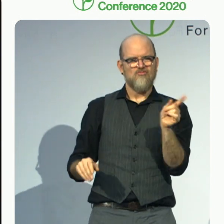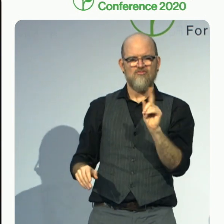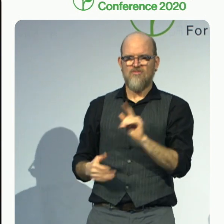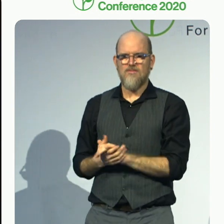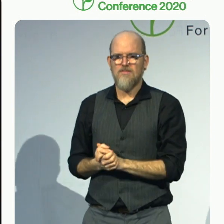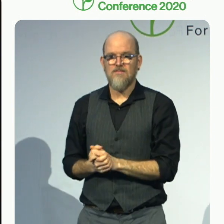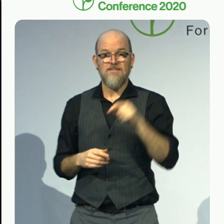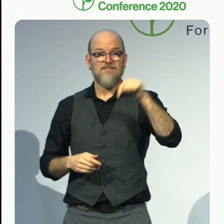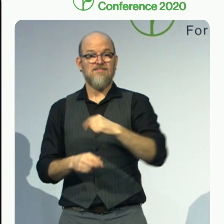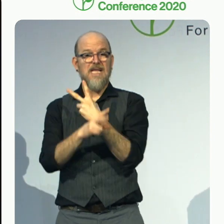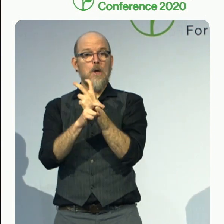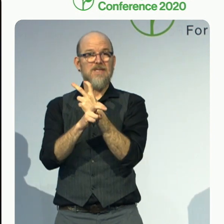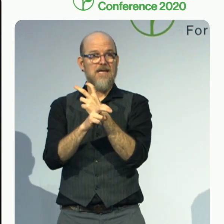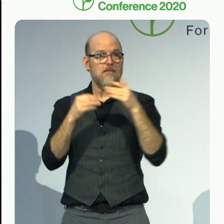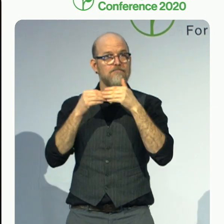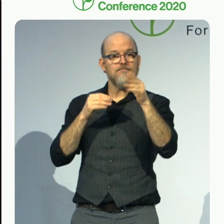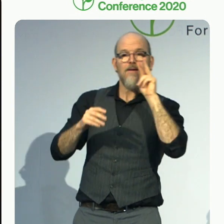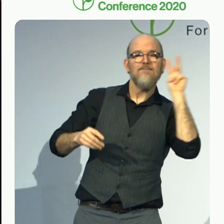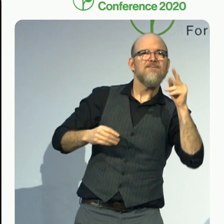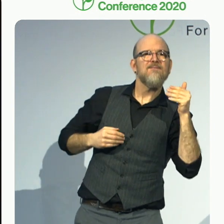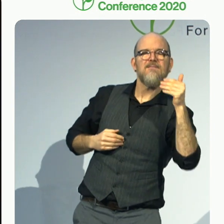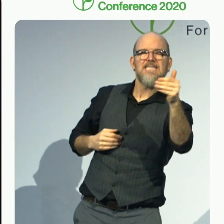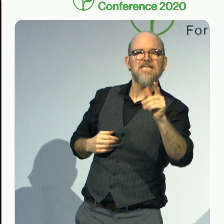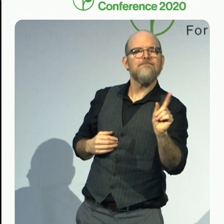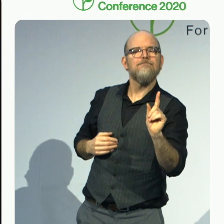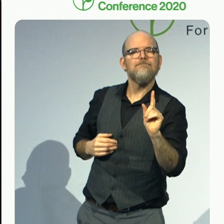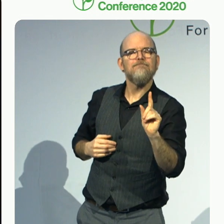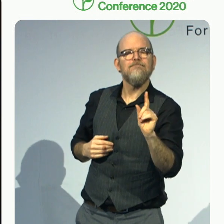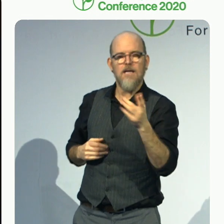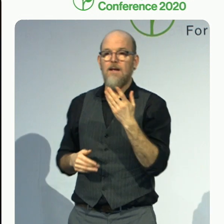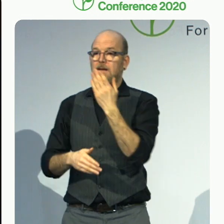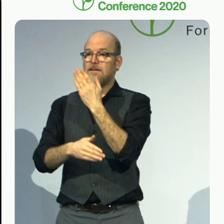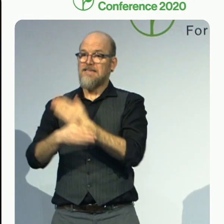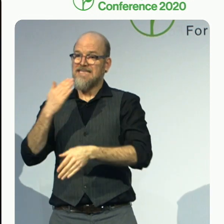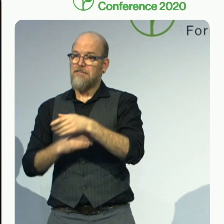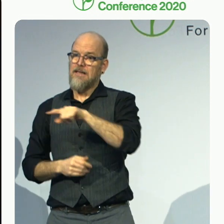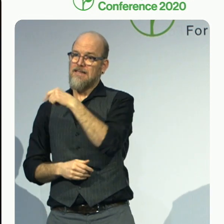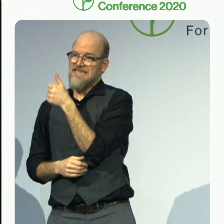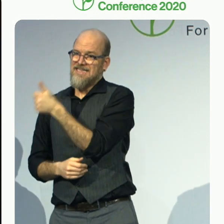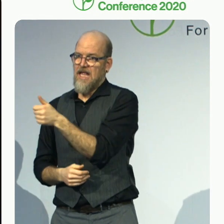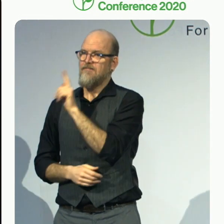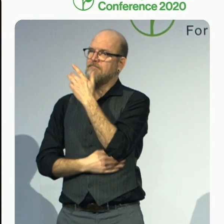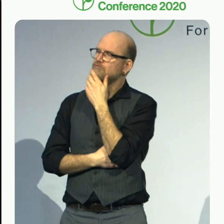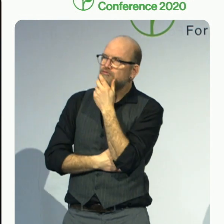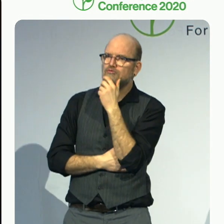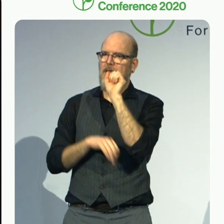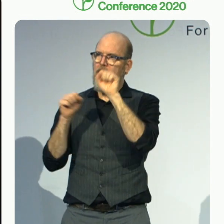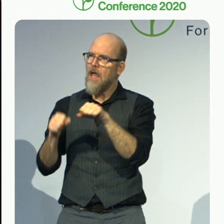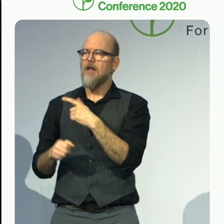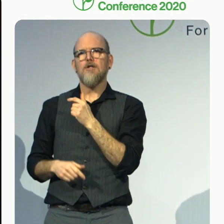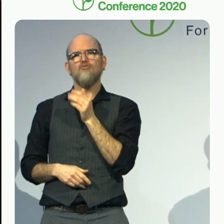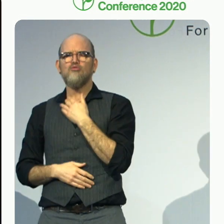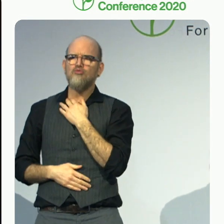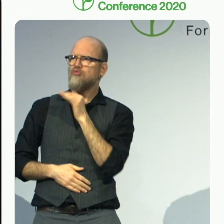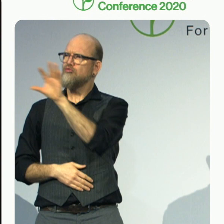the vision, every person with disabilities should have the same possibilities in schools. But the way to